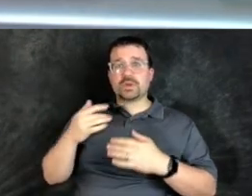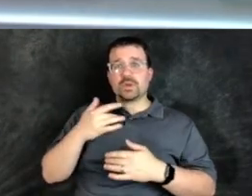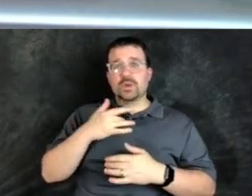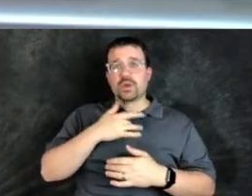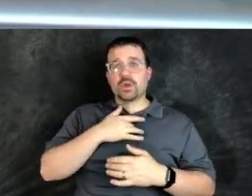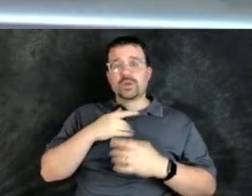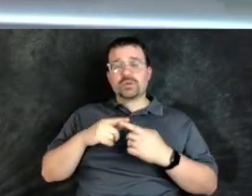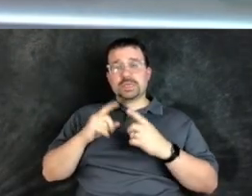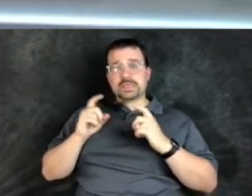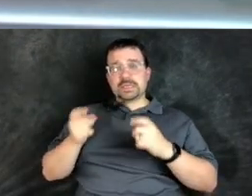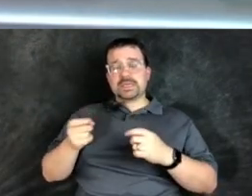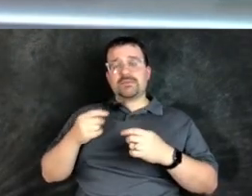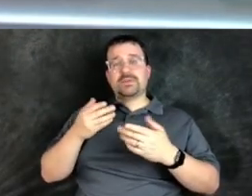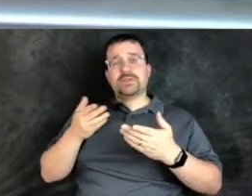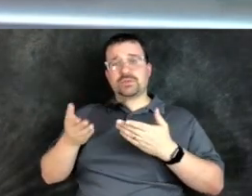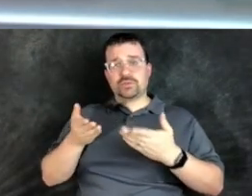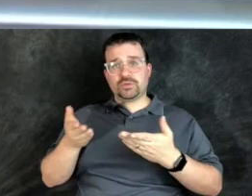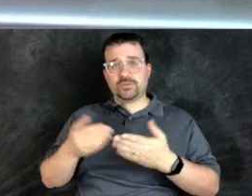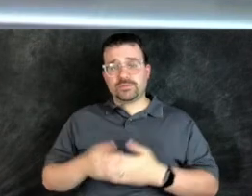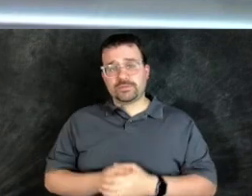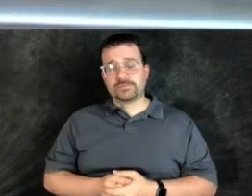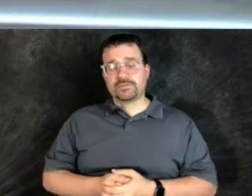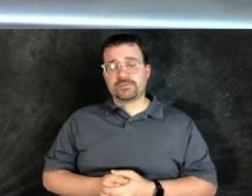to give and serve.